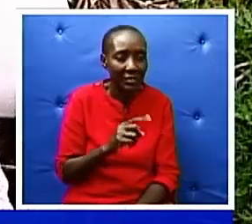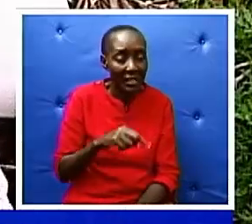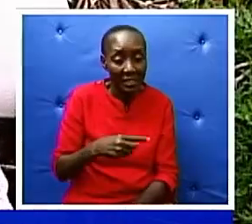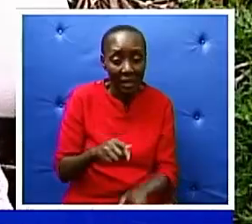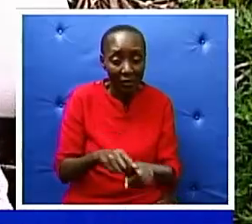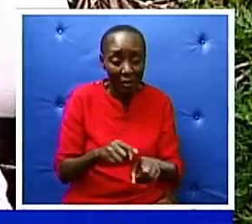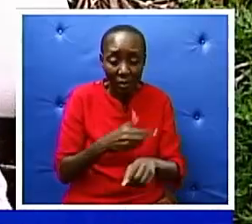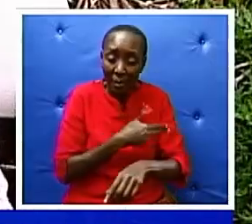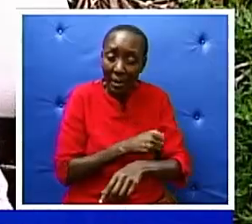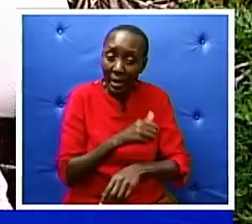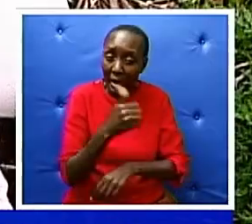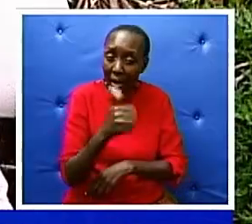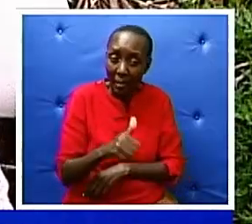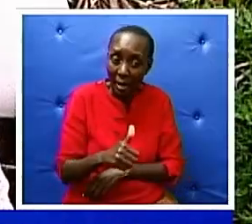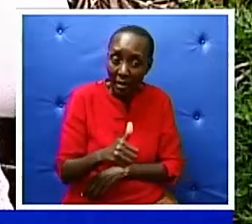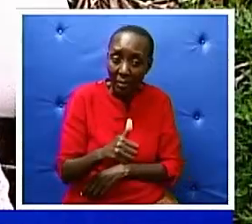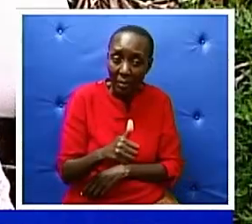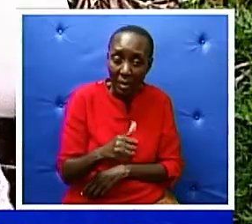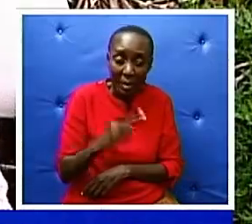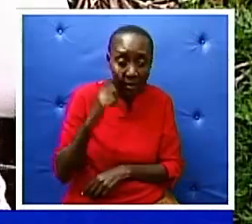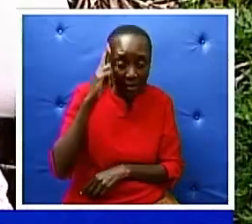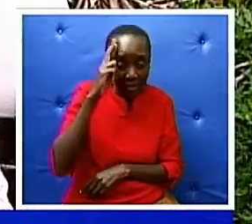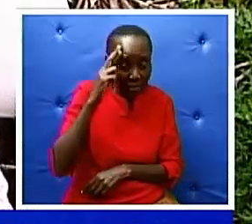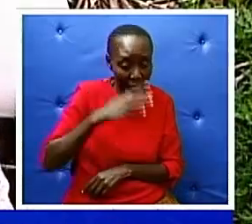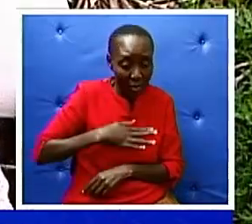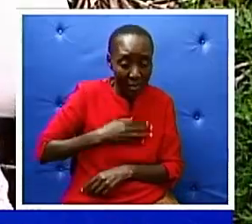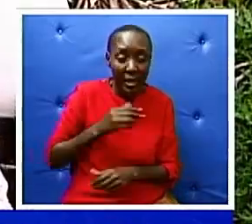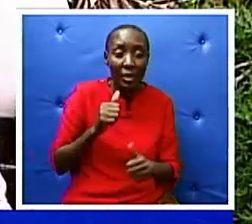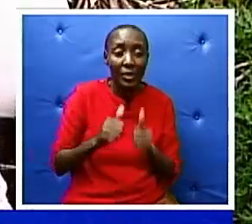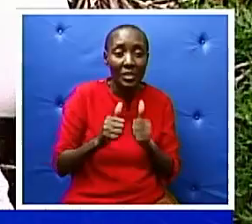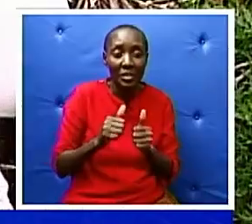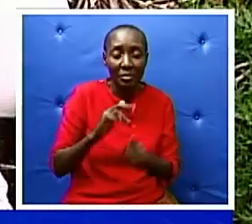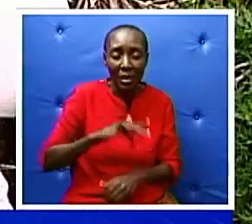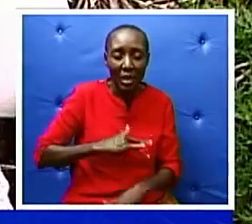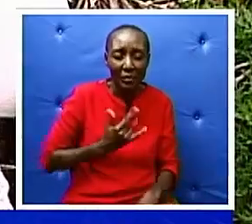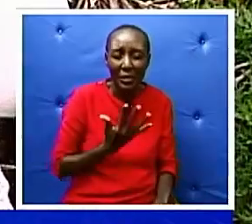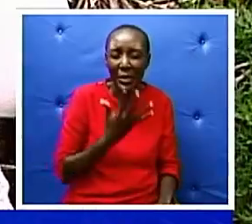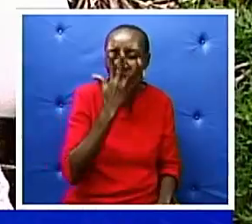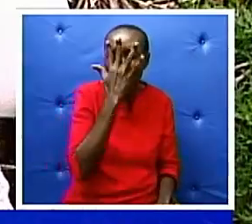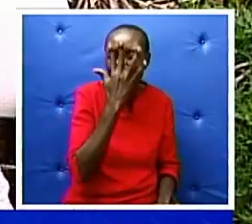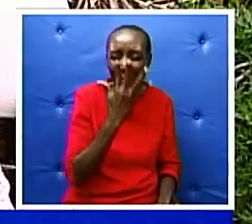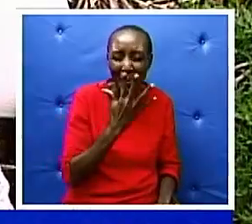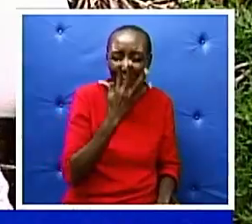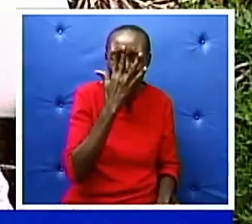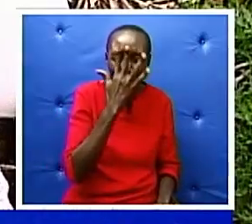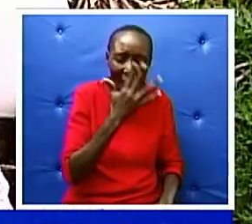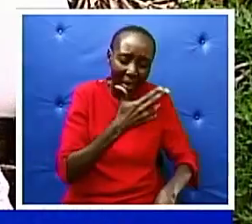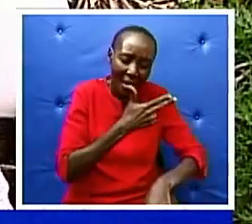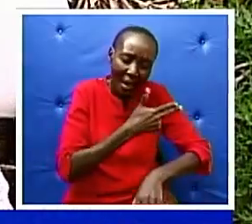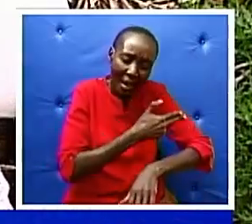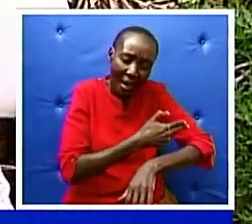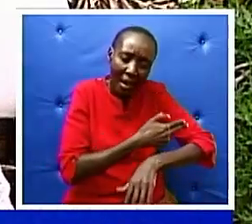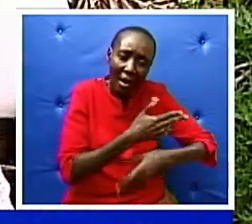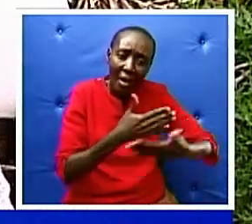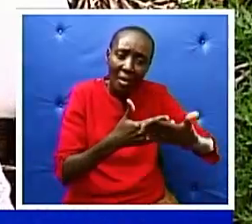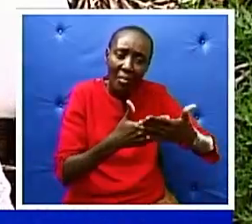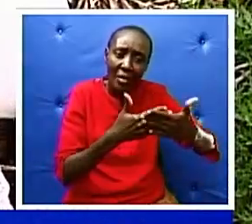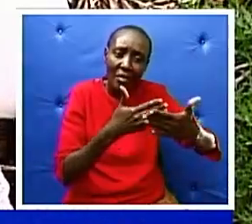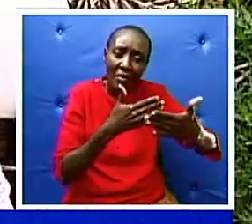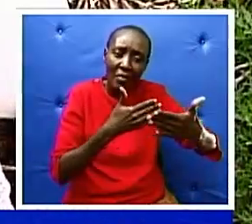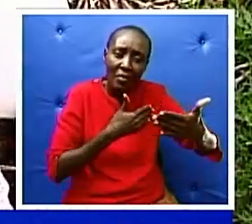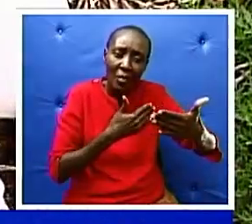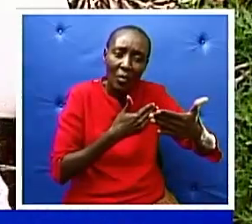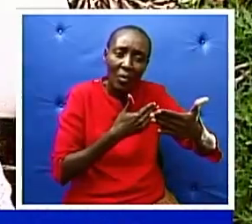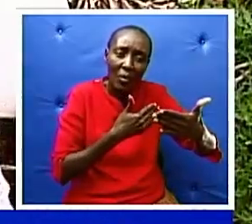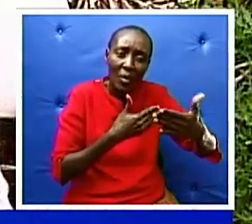that is I would feel very ashamed to take the vaccine before every